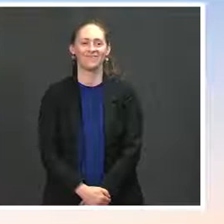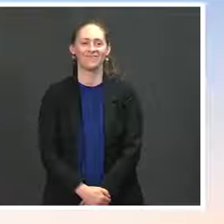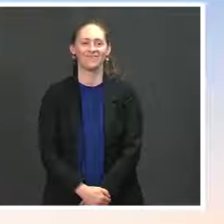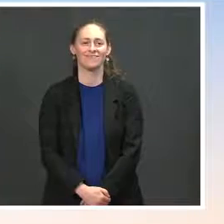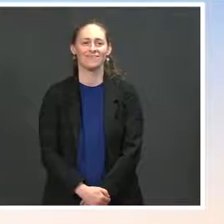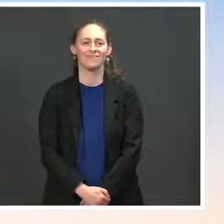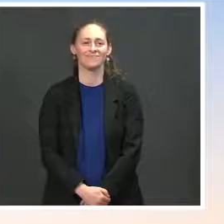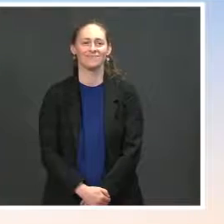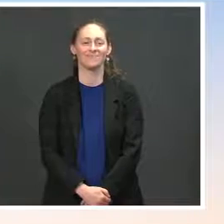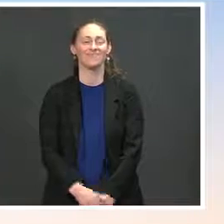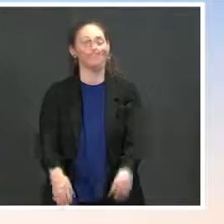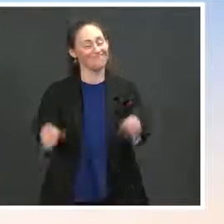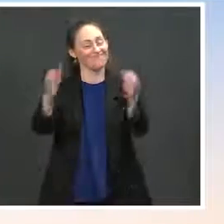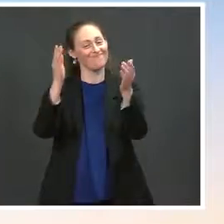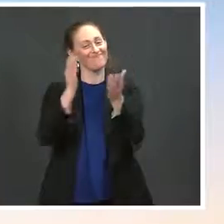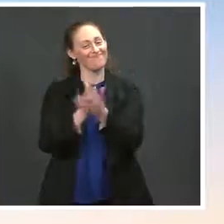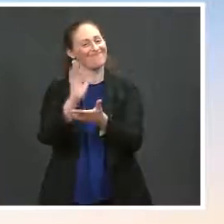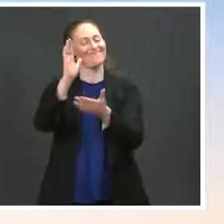Okay.